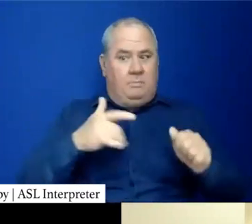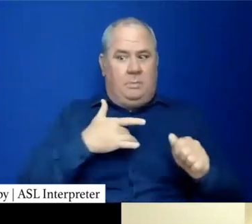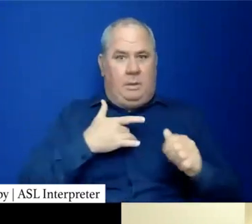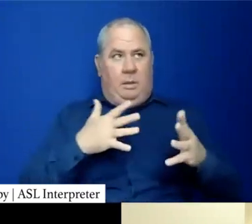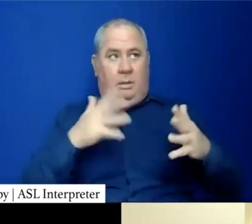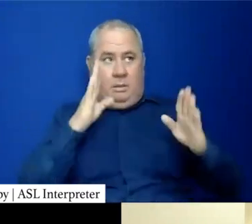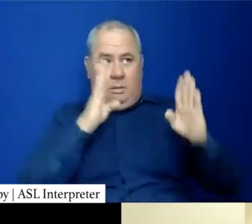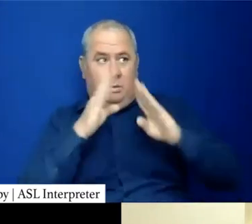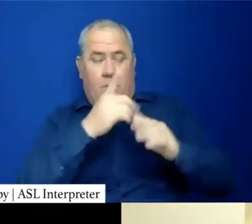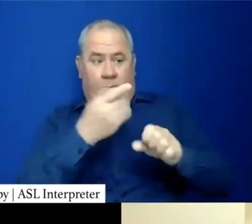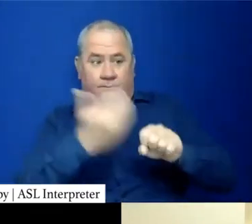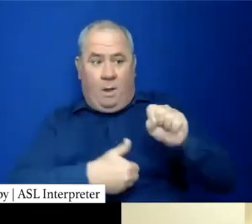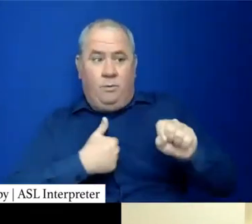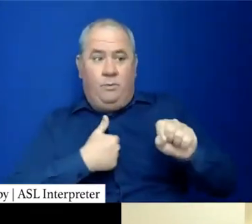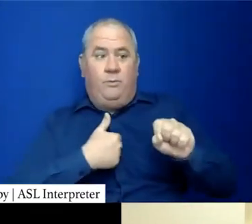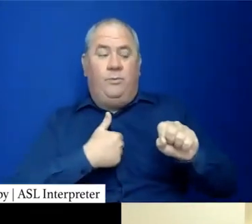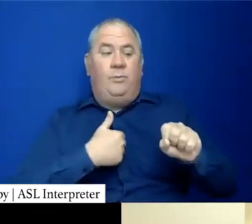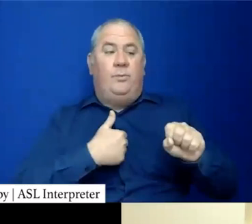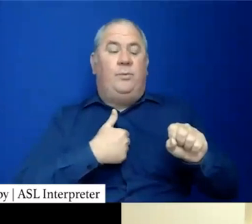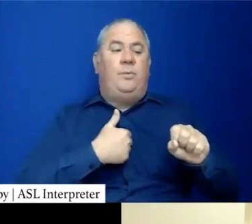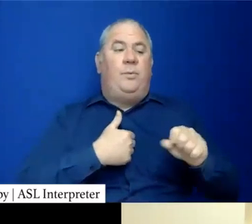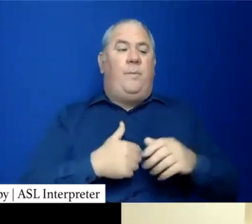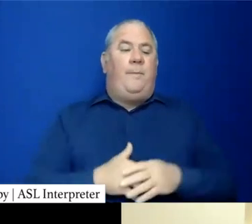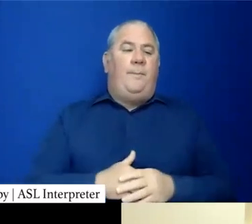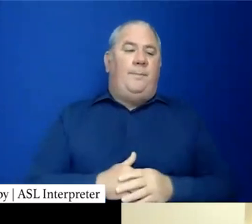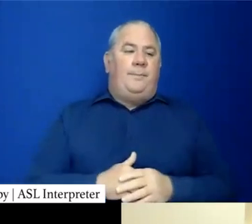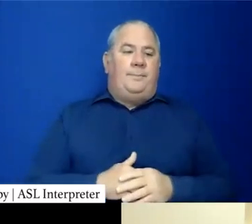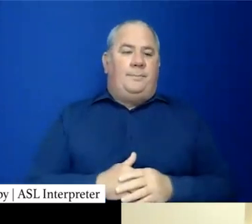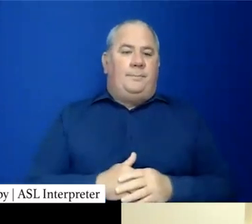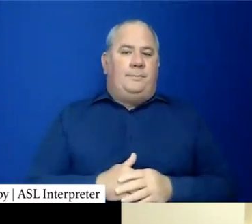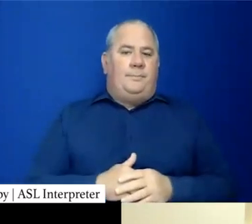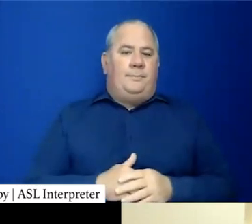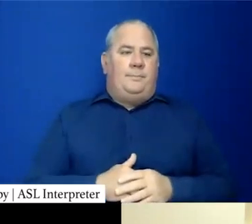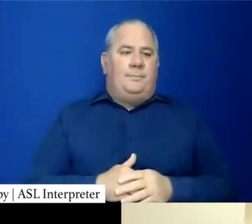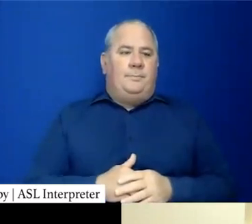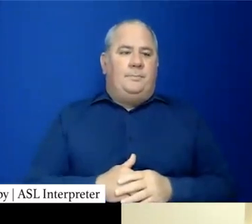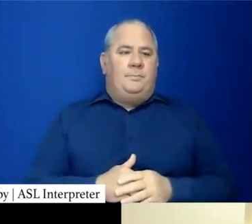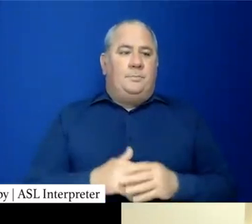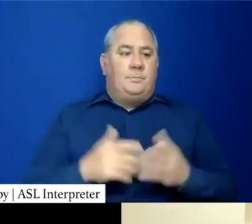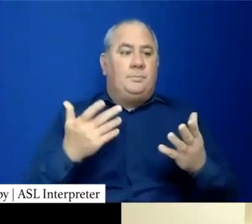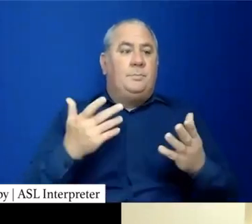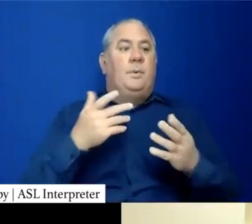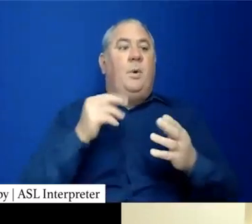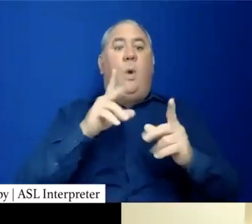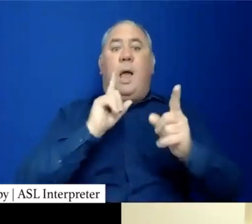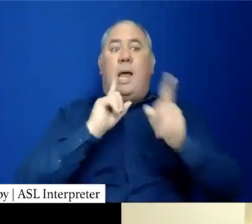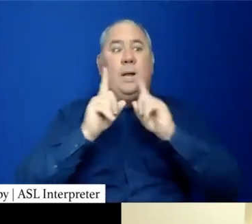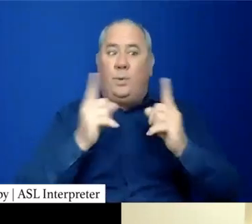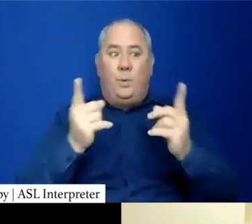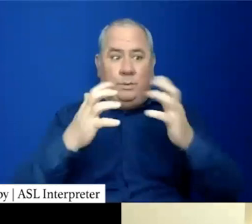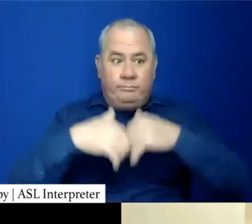in accommodation, and then all of a sudden their interview disappeared, or their job offer disappeared. Mm-hmm.